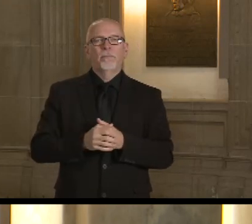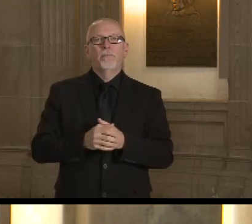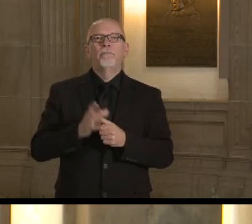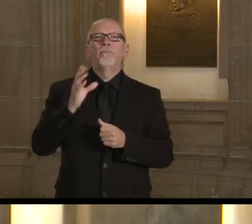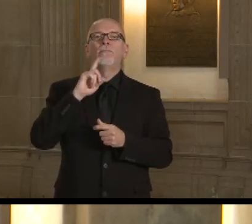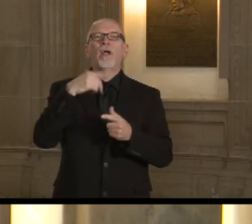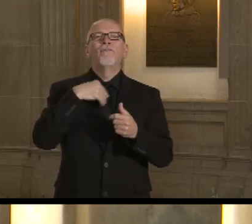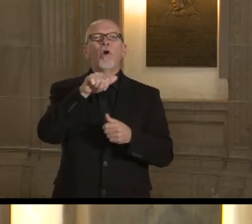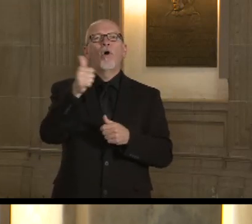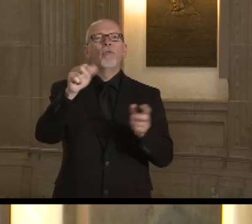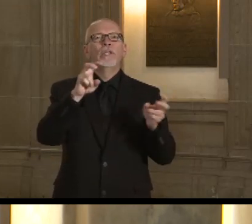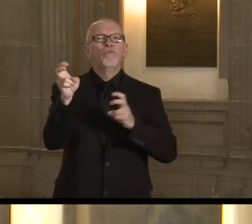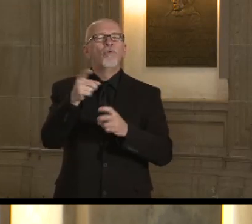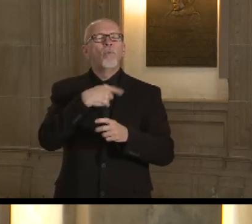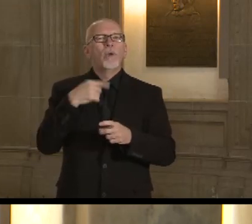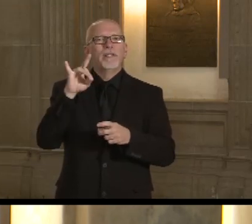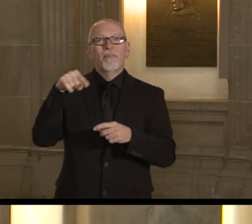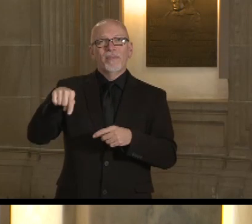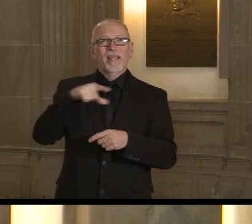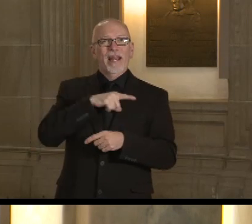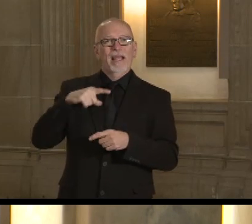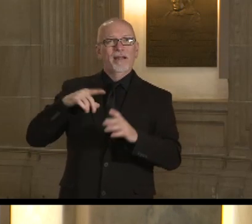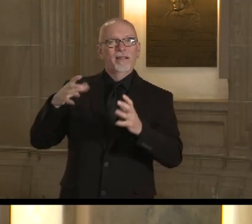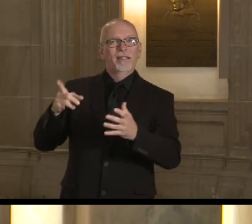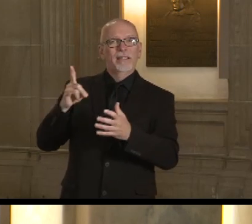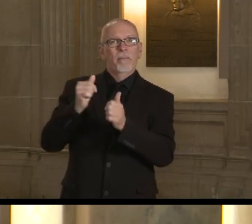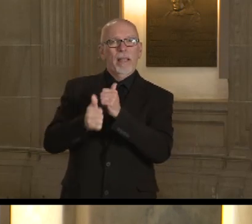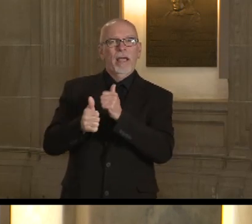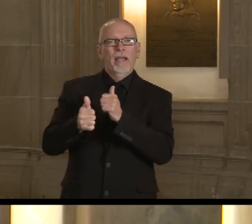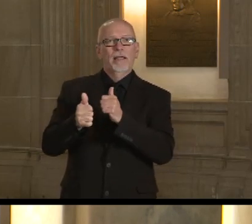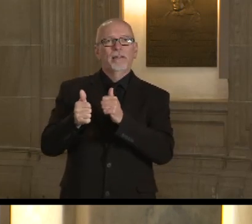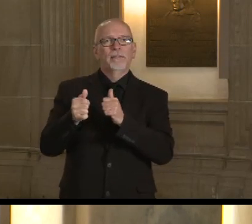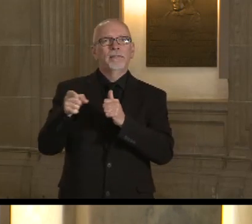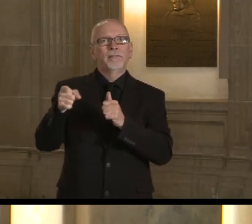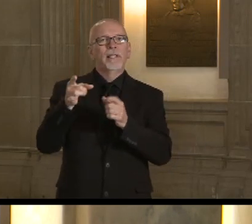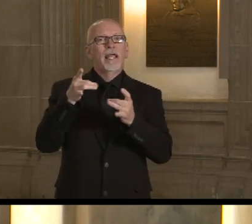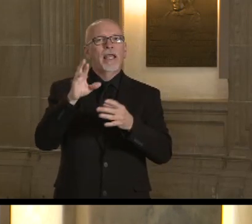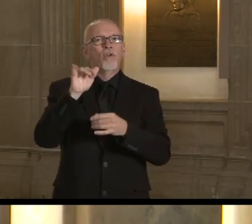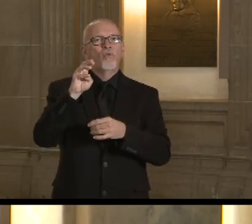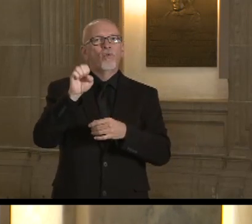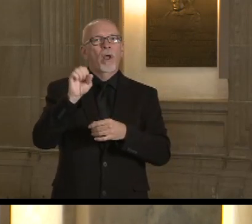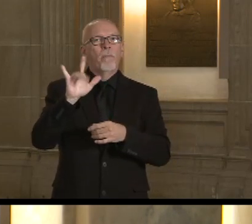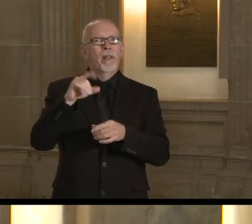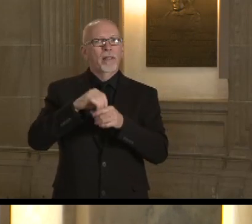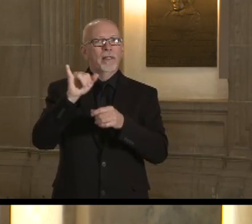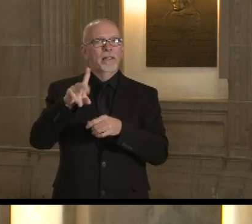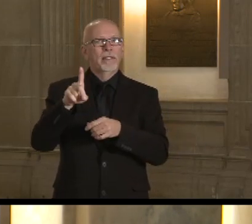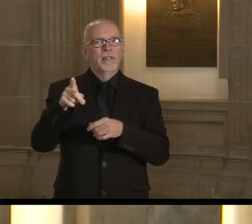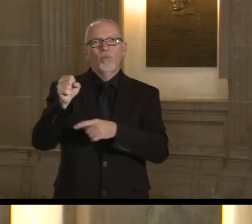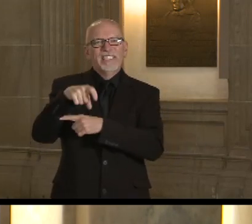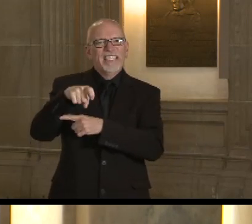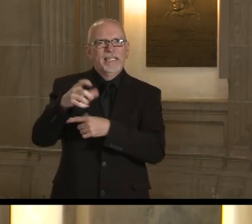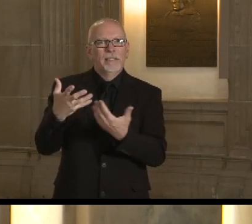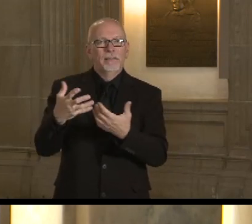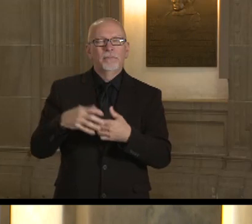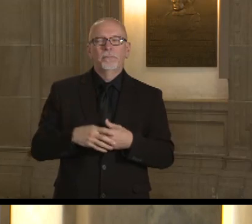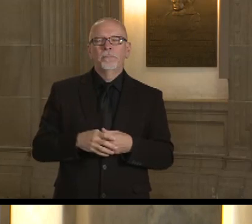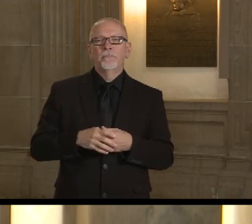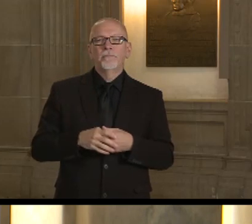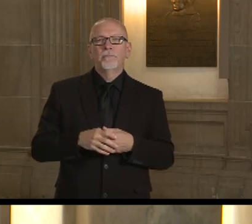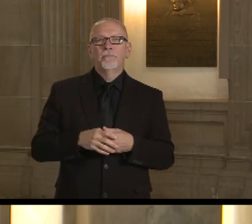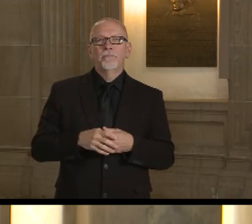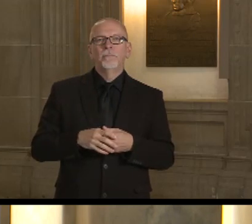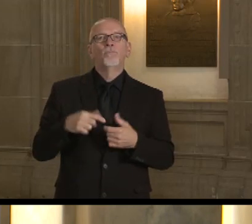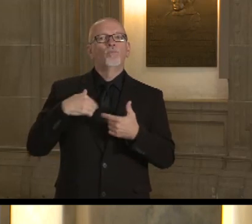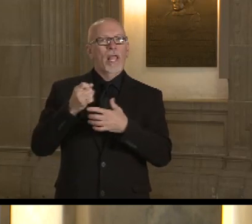And there are other issues. This legislature passed a hate crimes bill in the state of Indiana. It was needed.